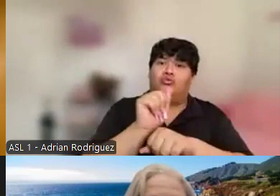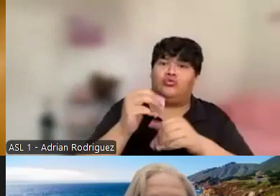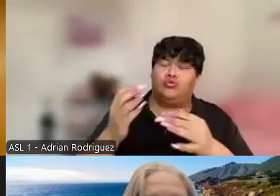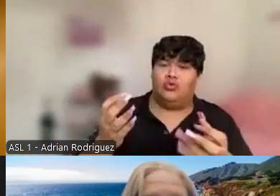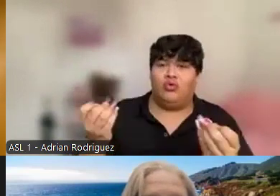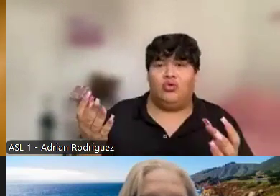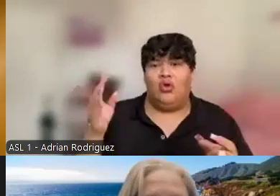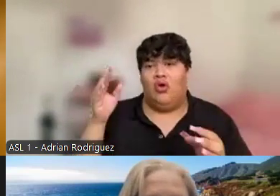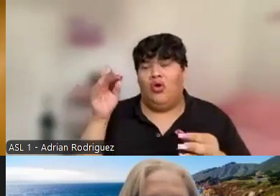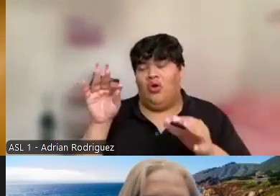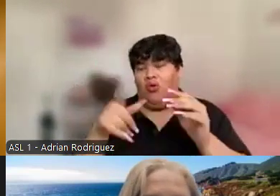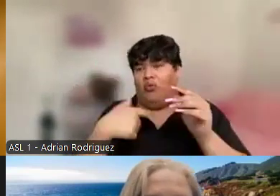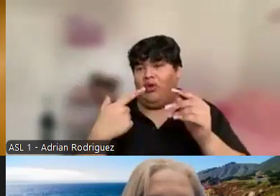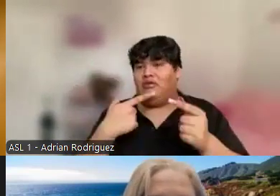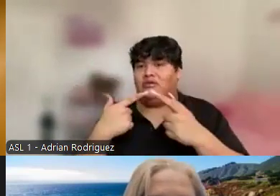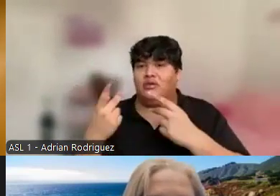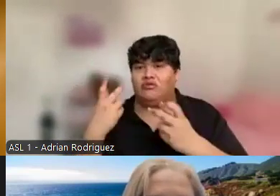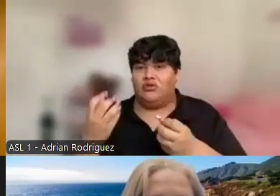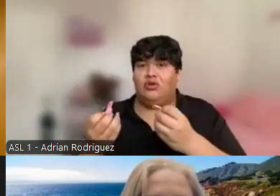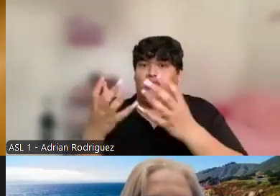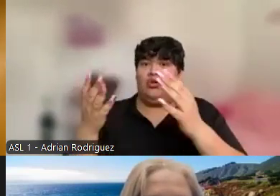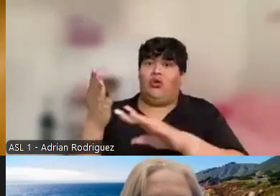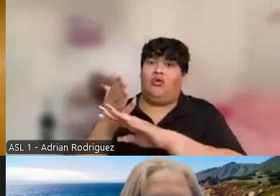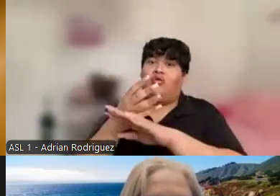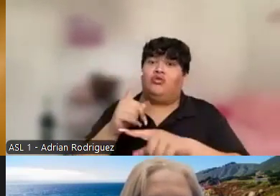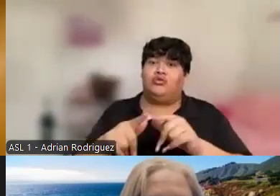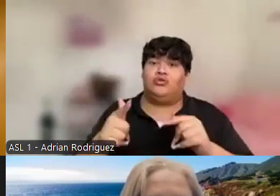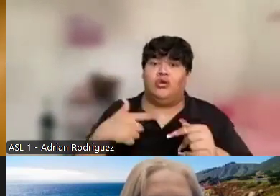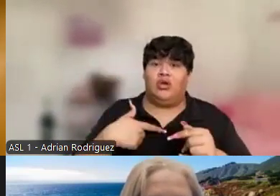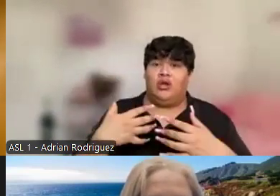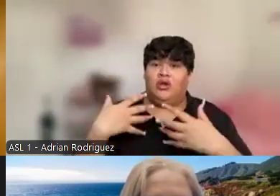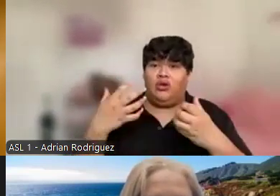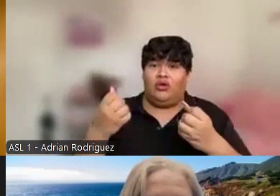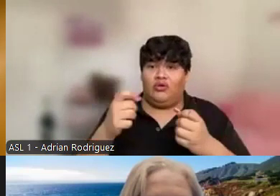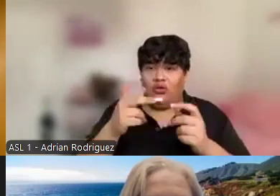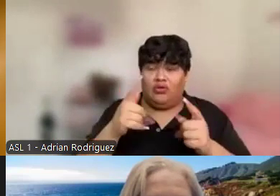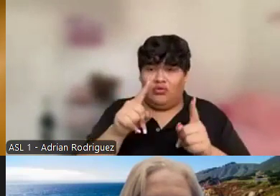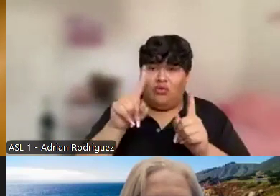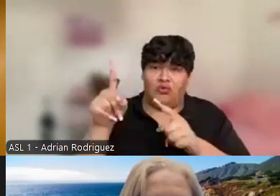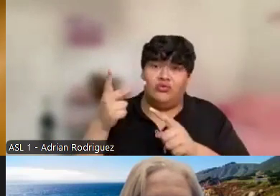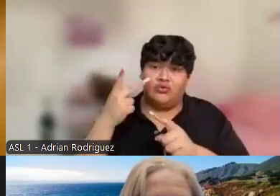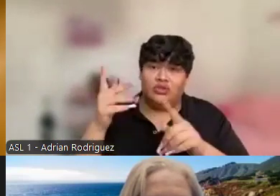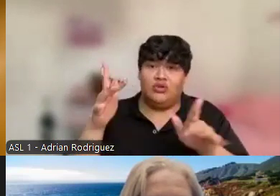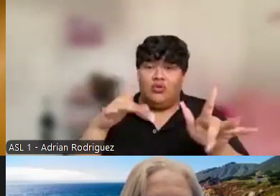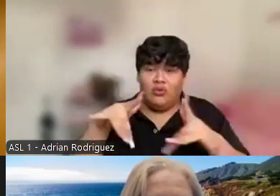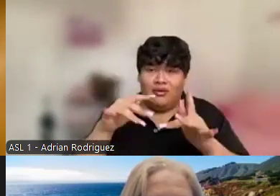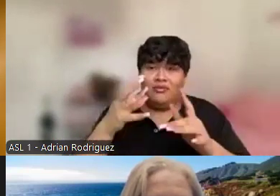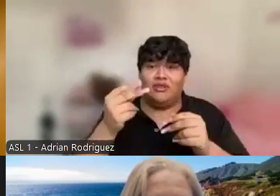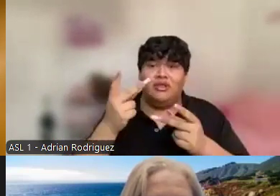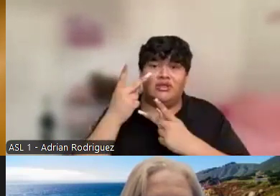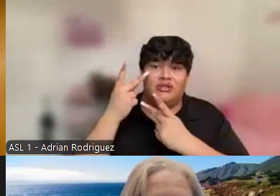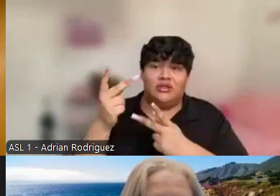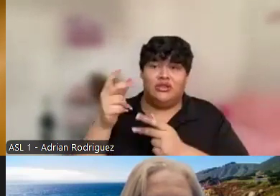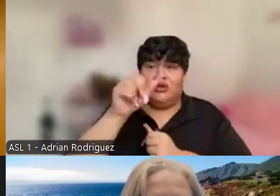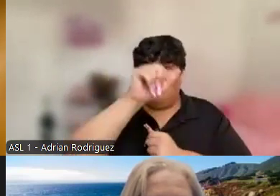the implementation of the different parts of it. So I highly encourage you to actually go to the website, the